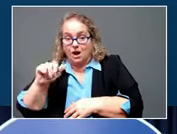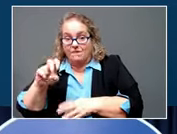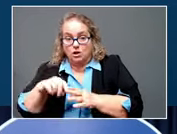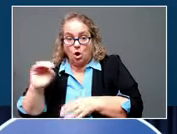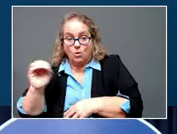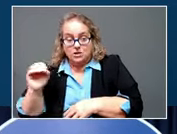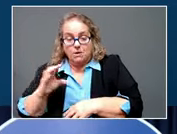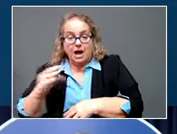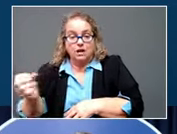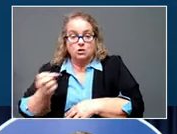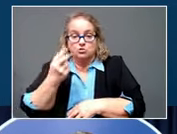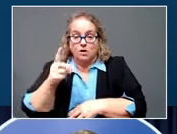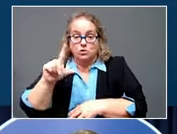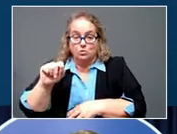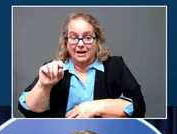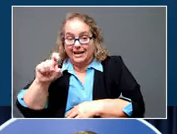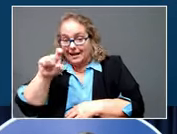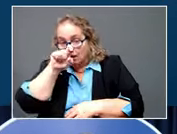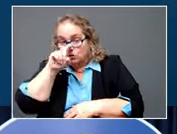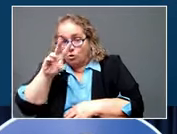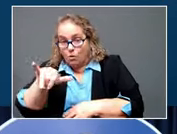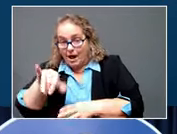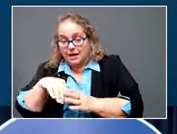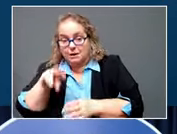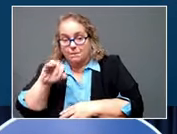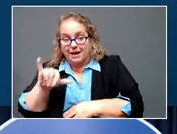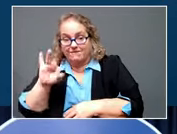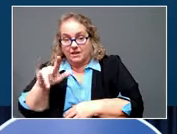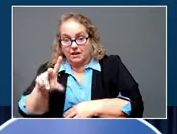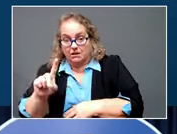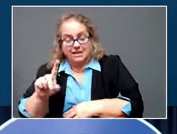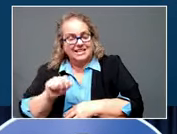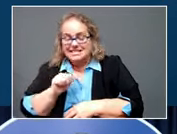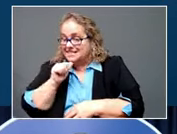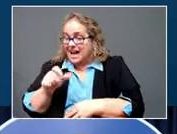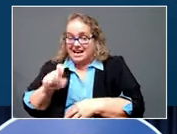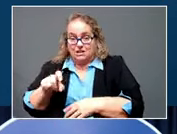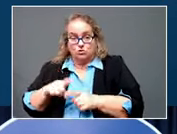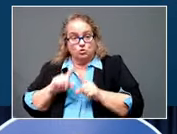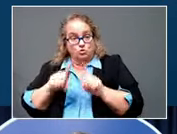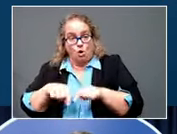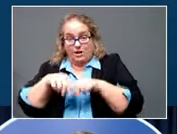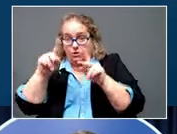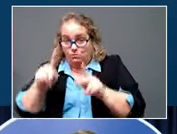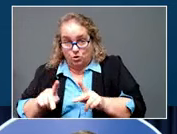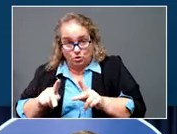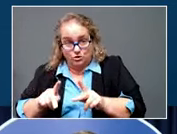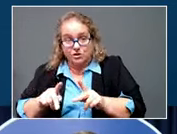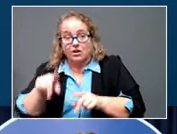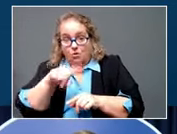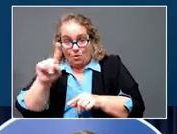in Mayfield. It is not necessary to attend an in-person session, which these are being held,